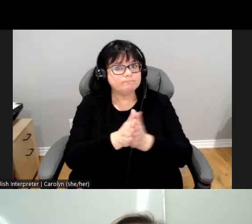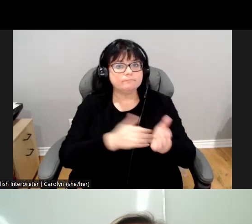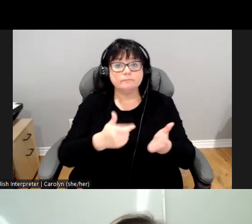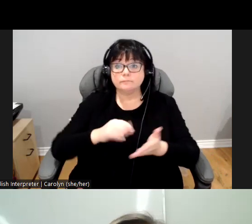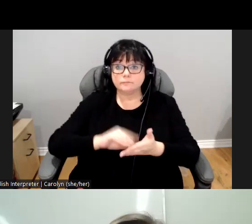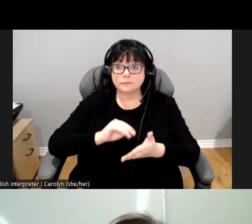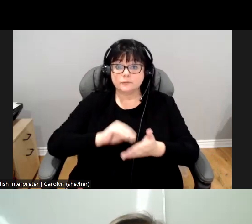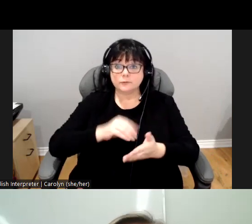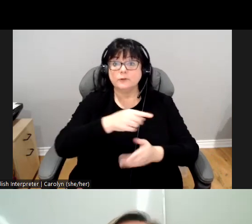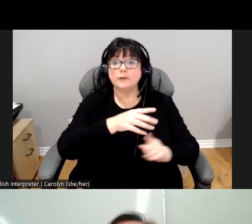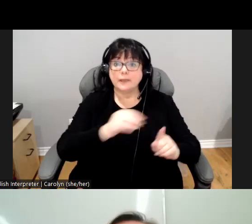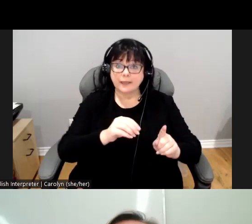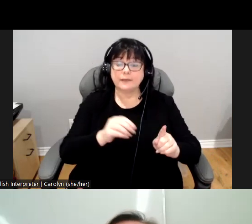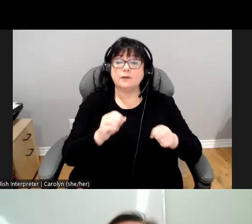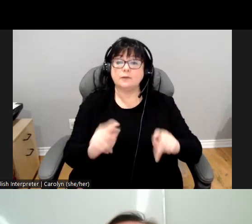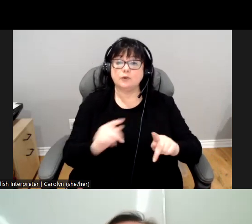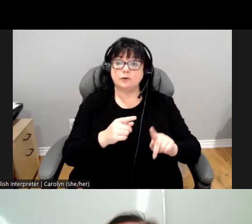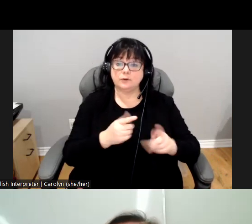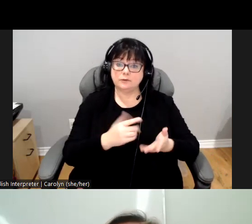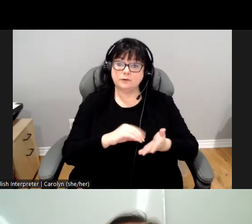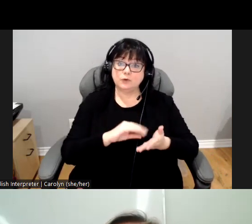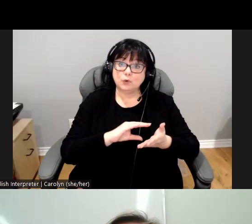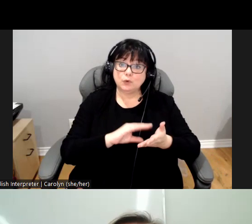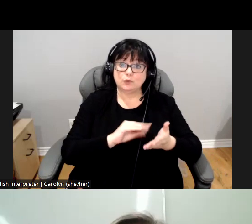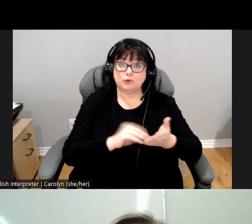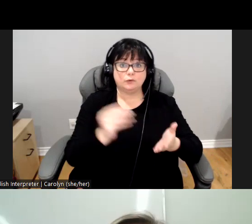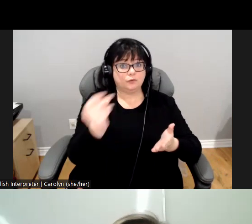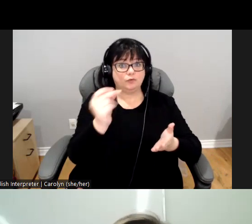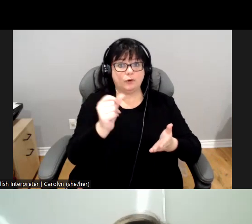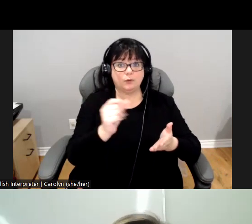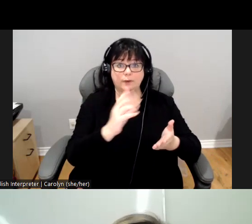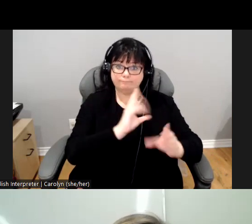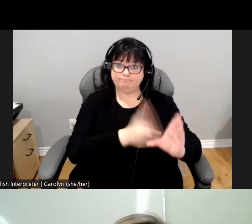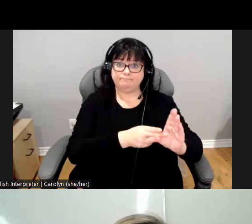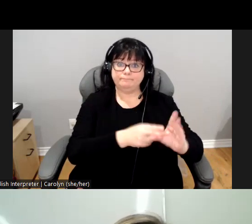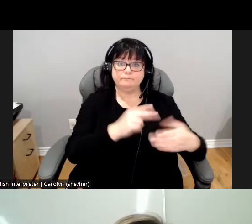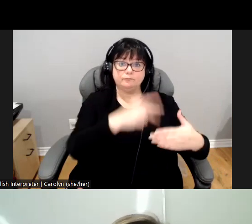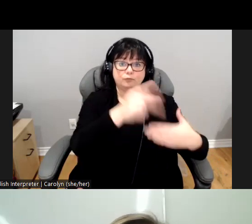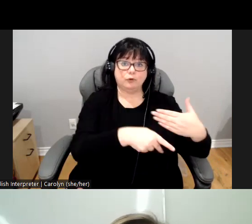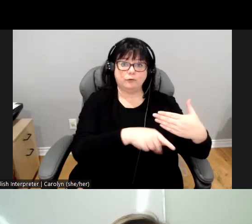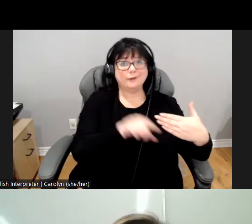to participate in programming right away if they're on a wait list so